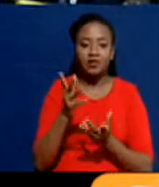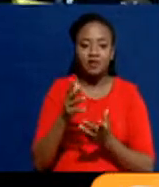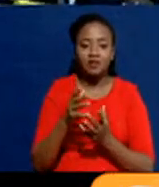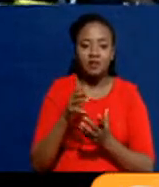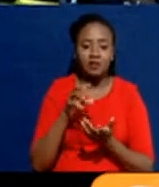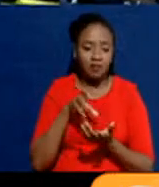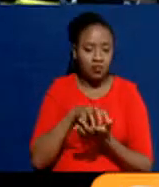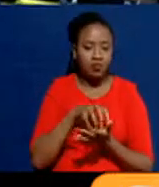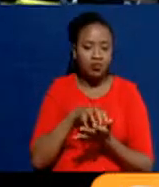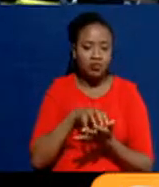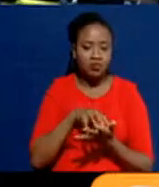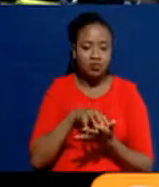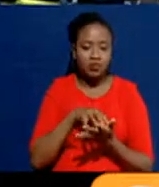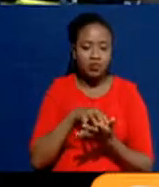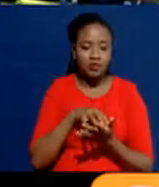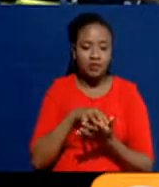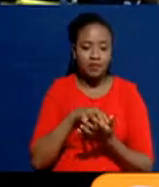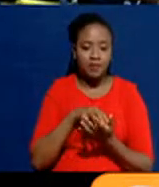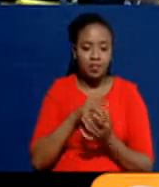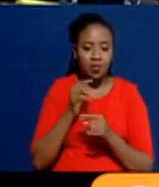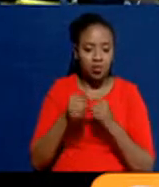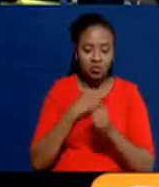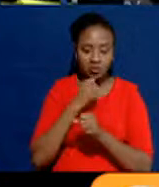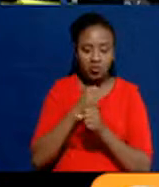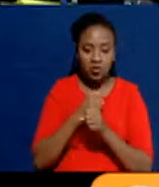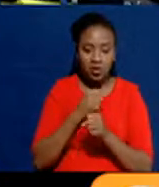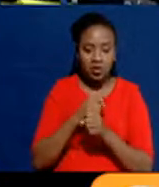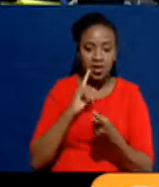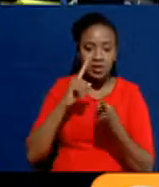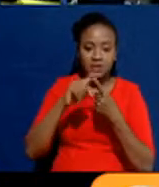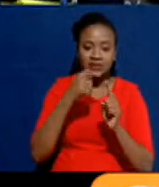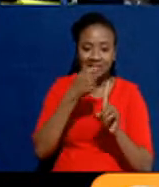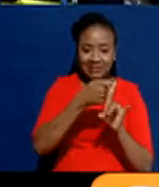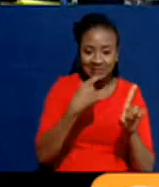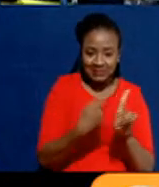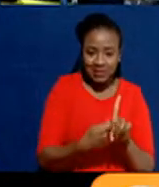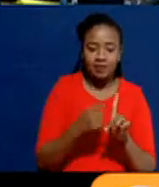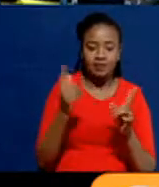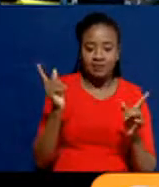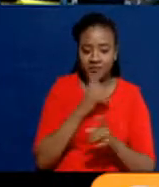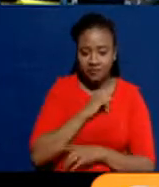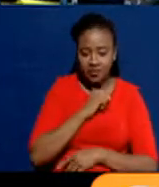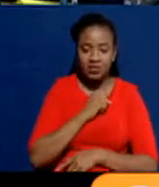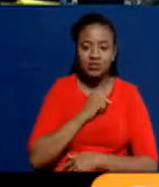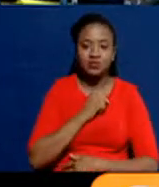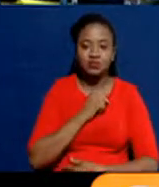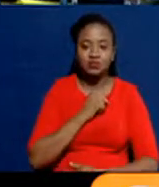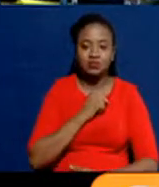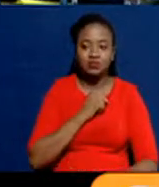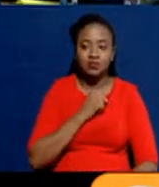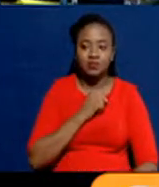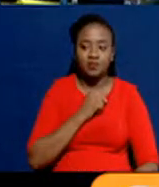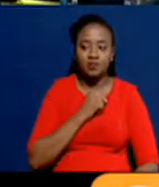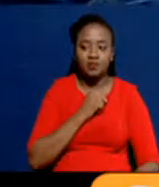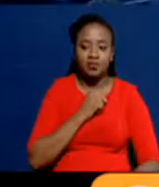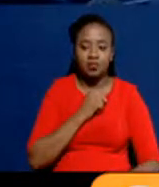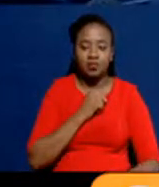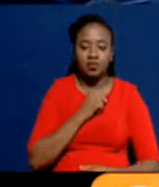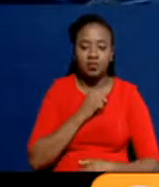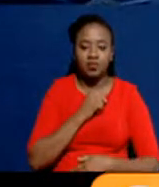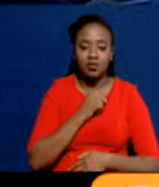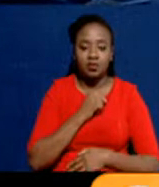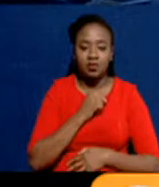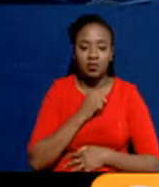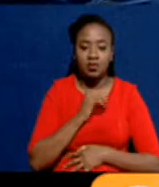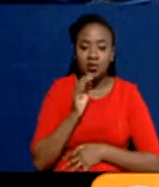lifeline to the extent that they served until the end of time, or the end of term. So now, the judges this time were saying that